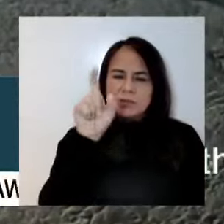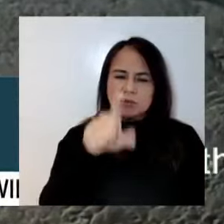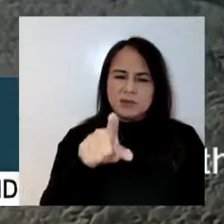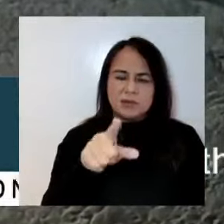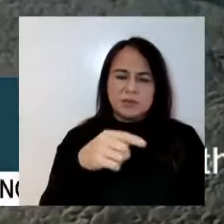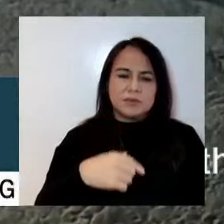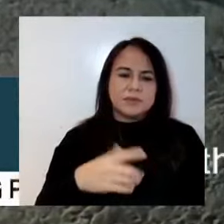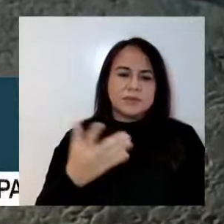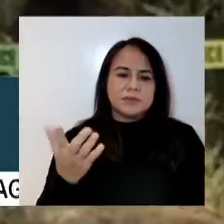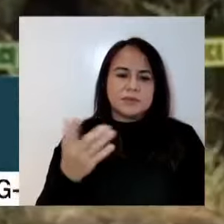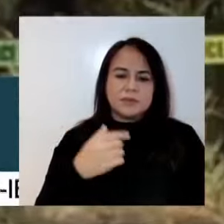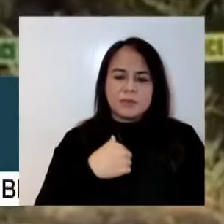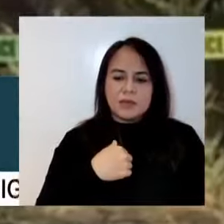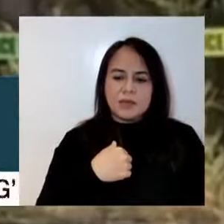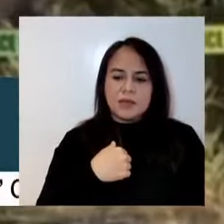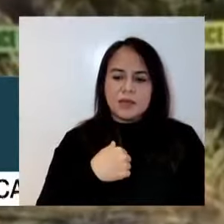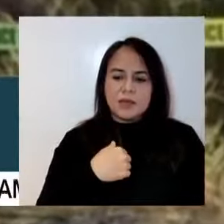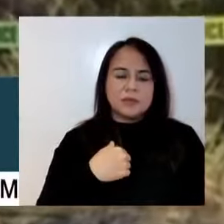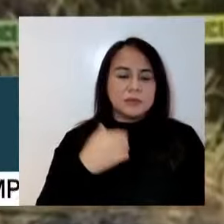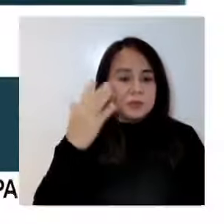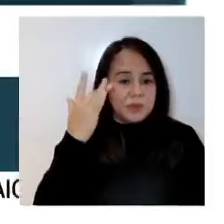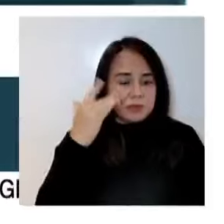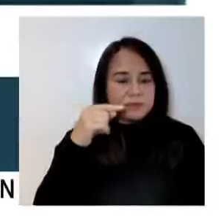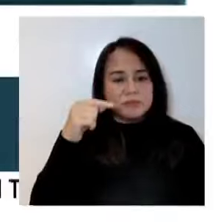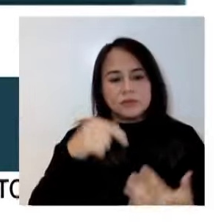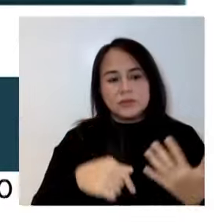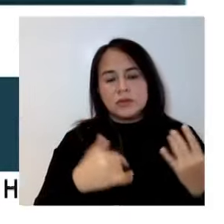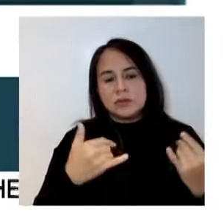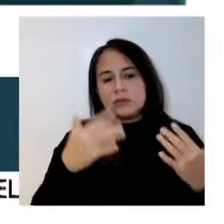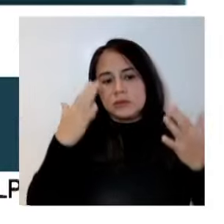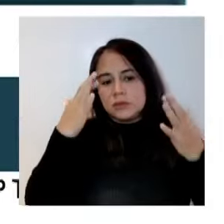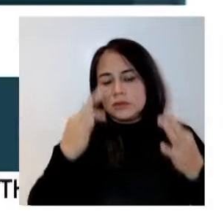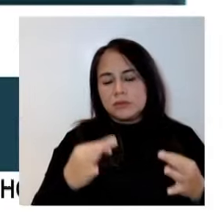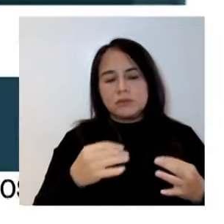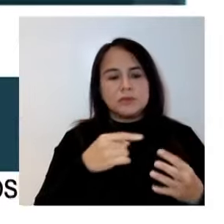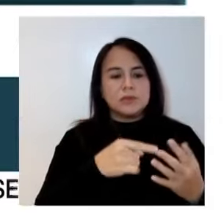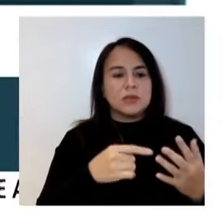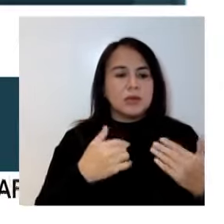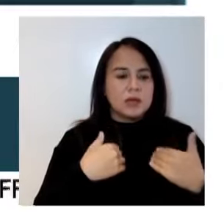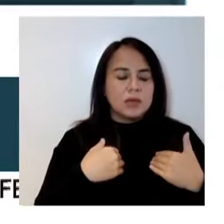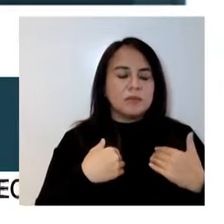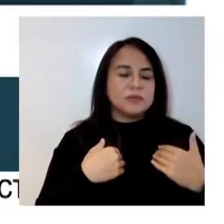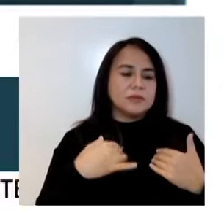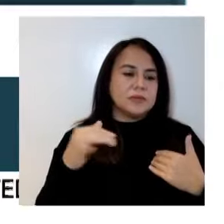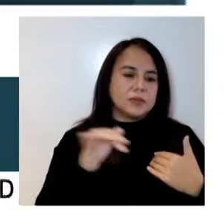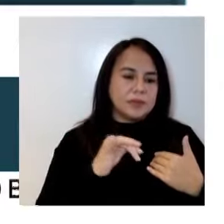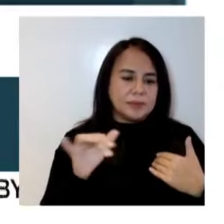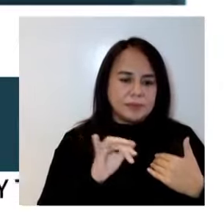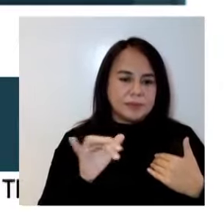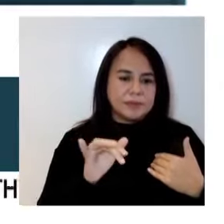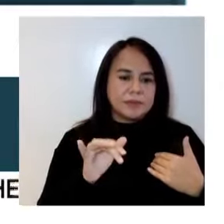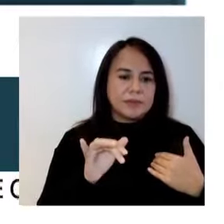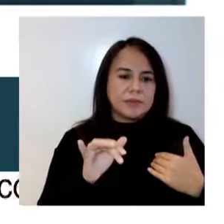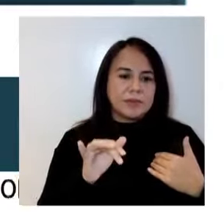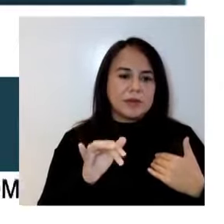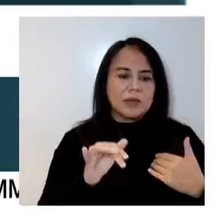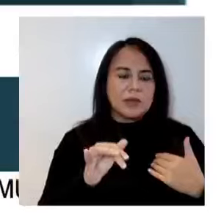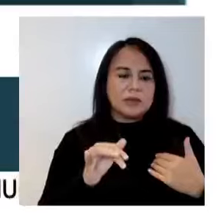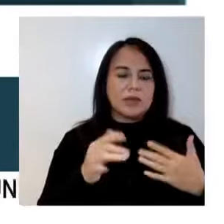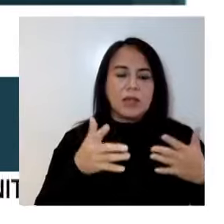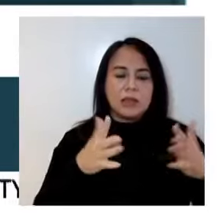you go. It's because of this recent decision now that he is going to be sort of be allowed to leave